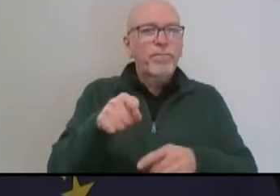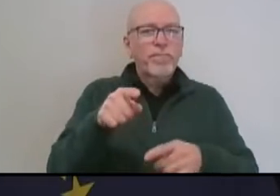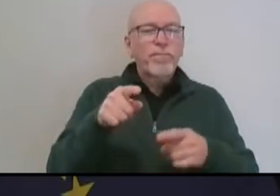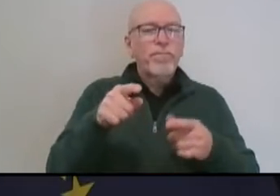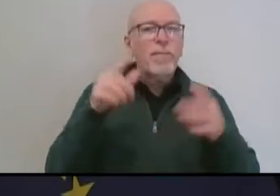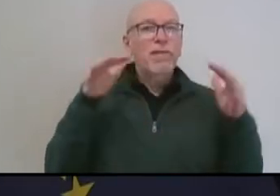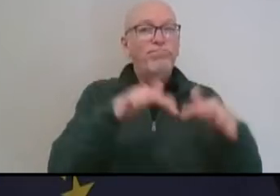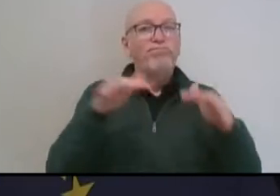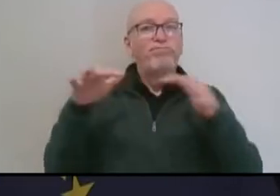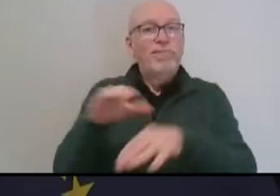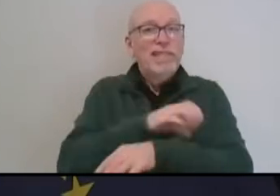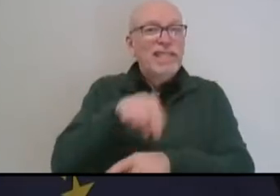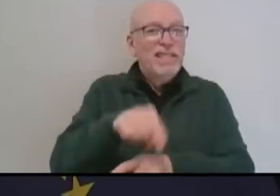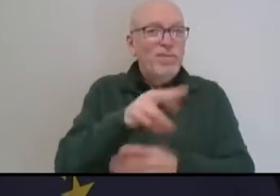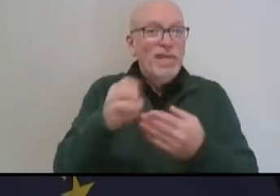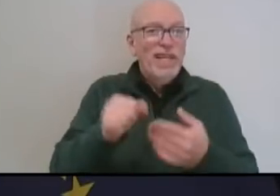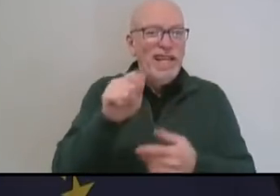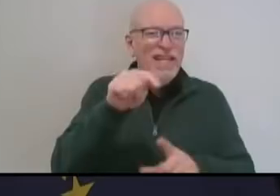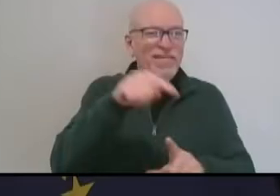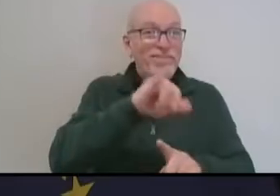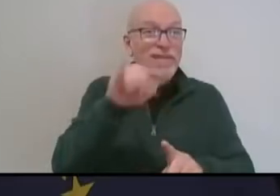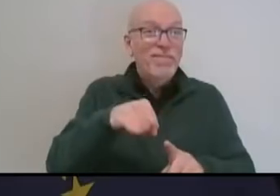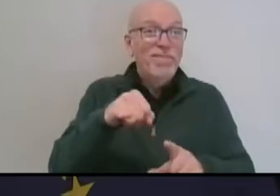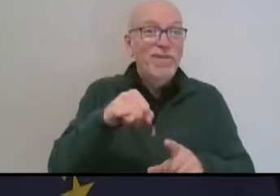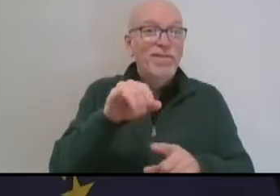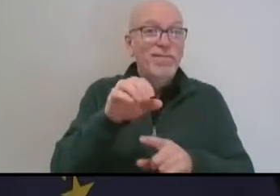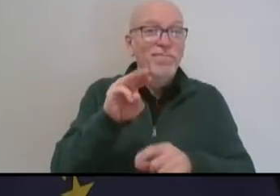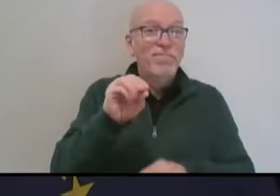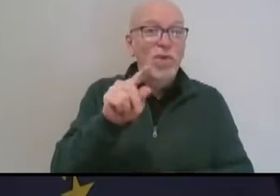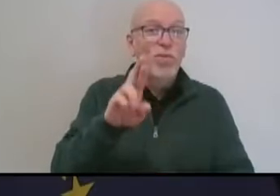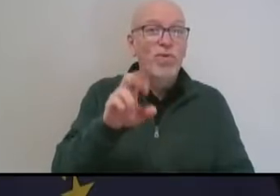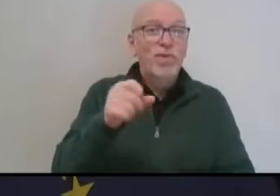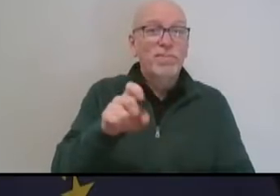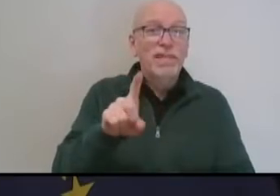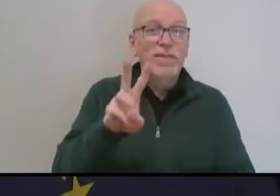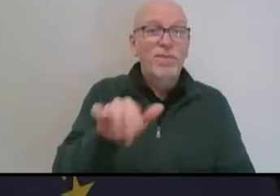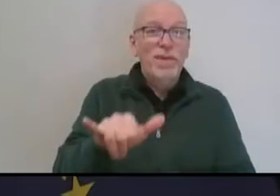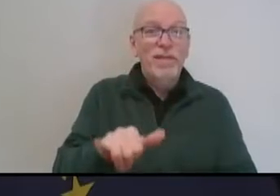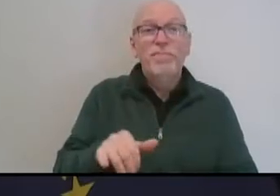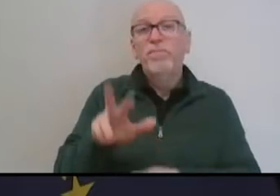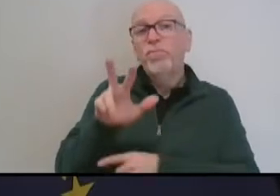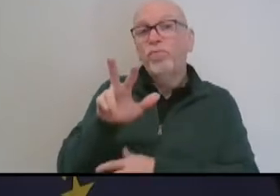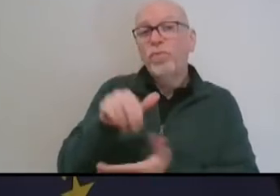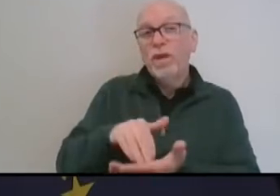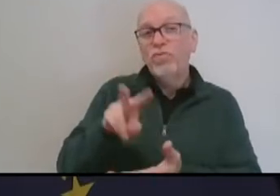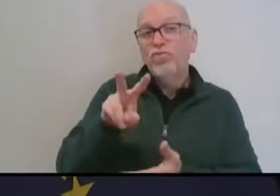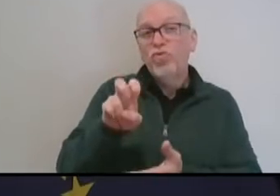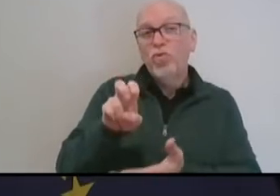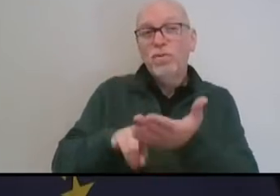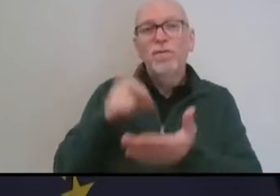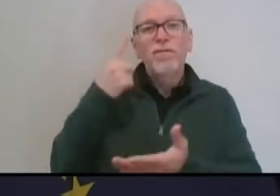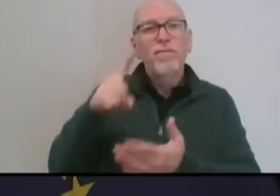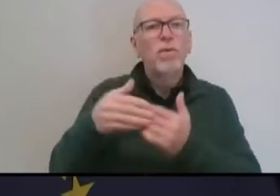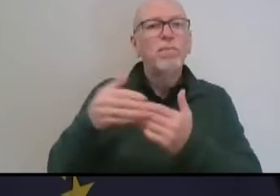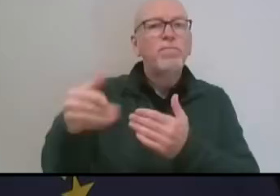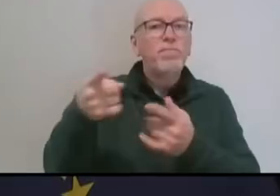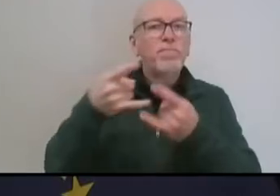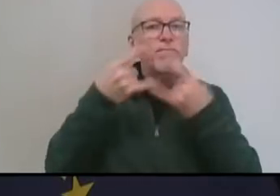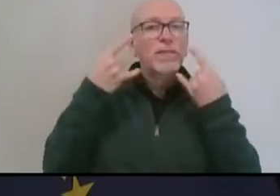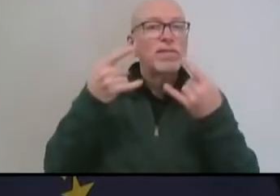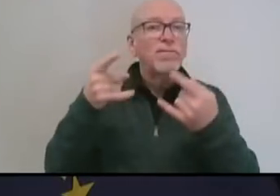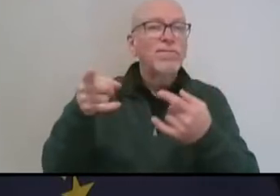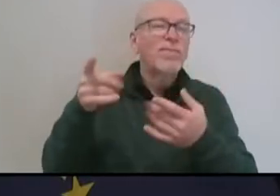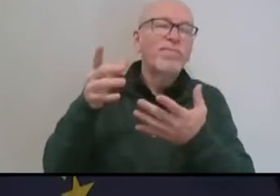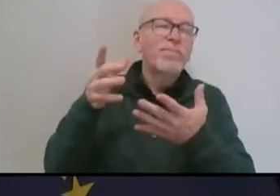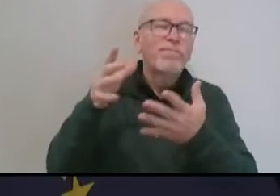clinic this weekend at the Indianapolis Motor Speedway. And nearly 3,200 have registered for upcoming mass vaccination clinics